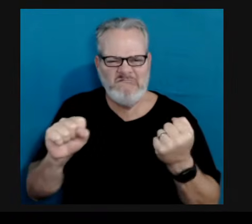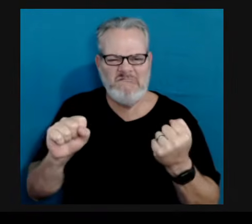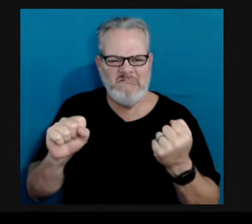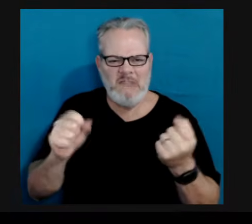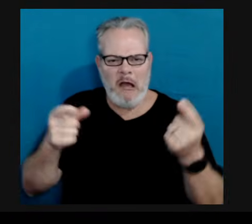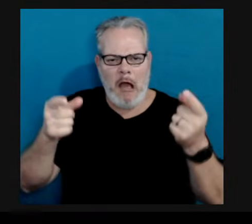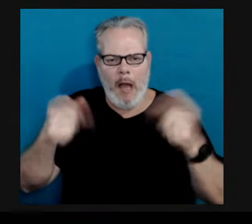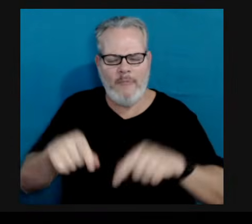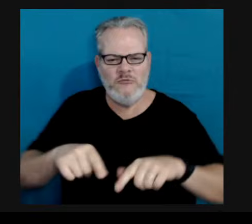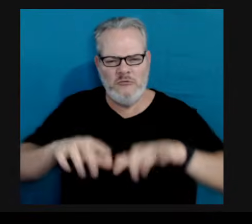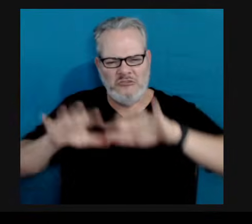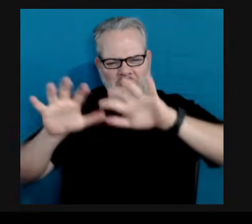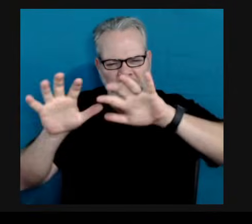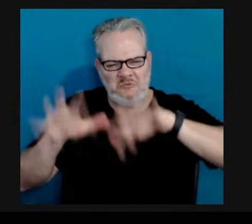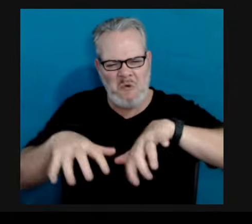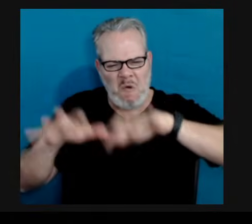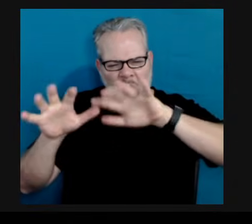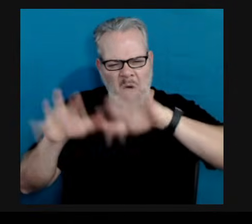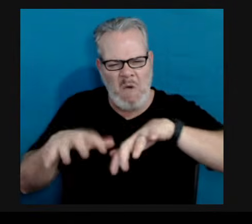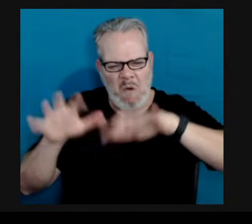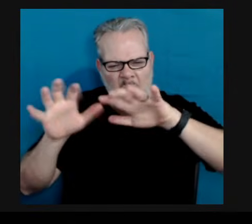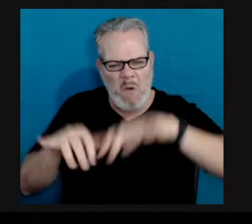on. Yep. So